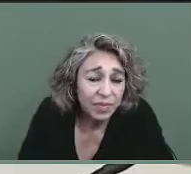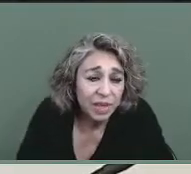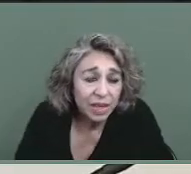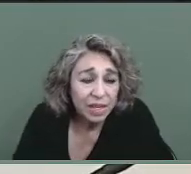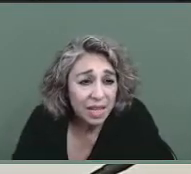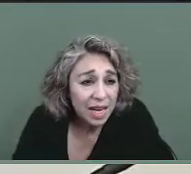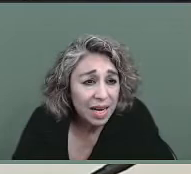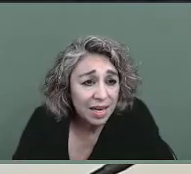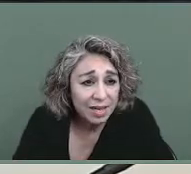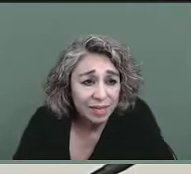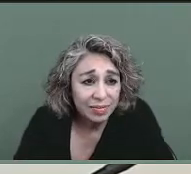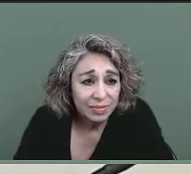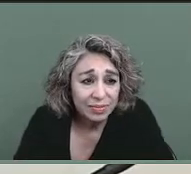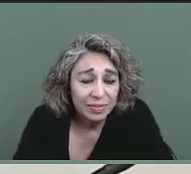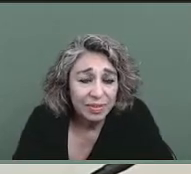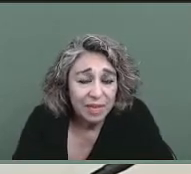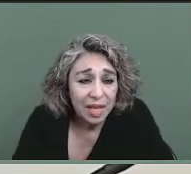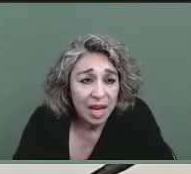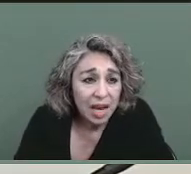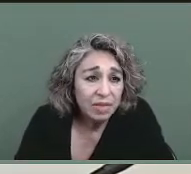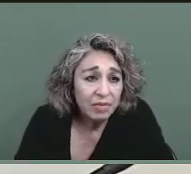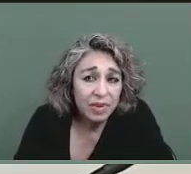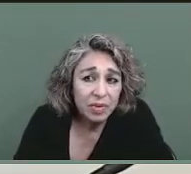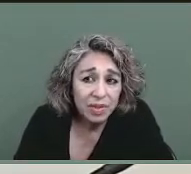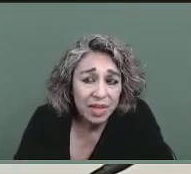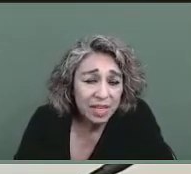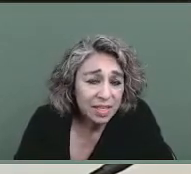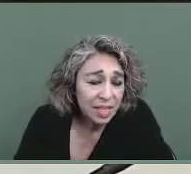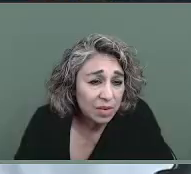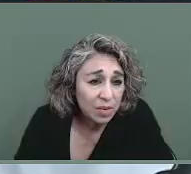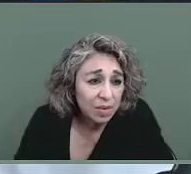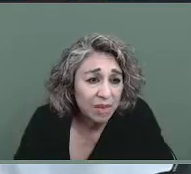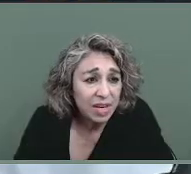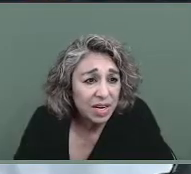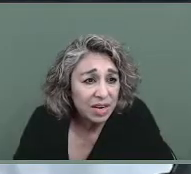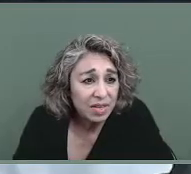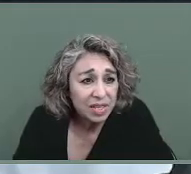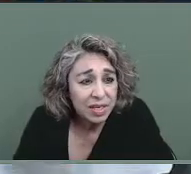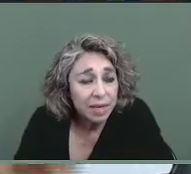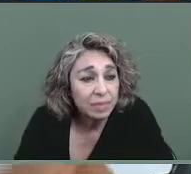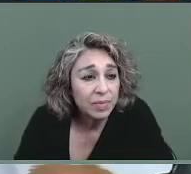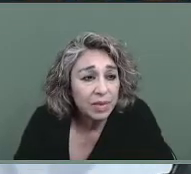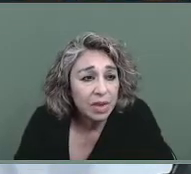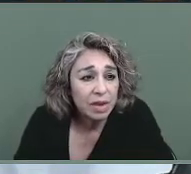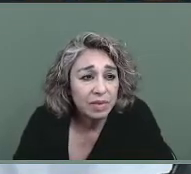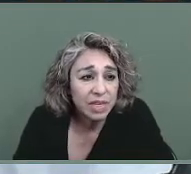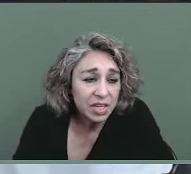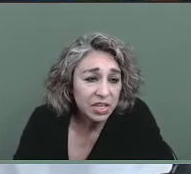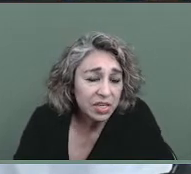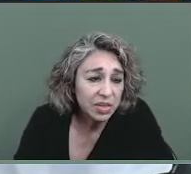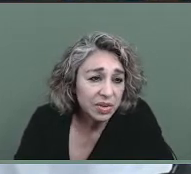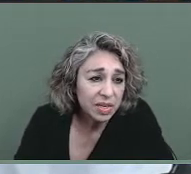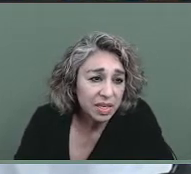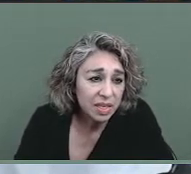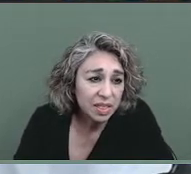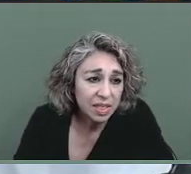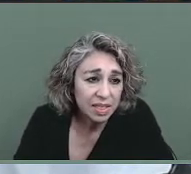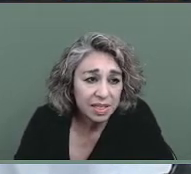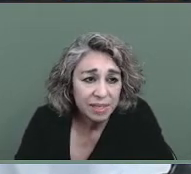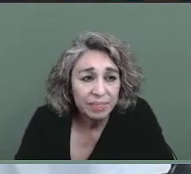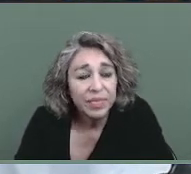is the data of the few things that would they've done and all this time of attention to a